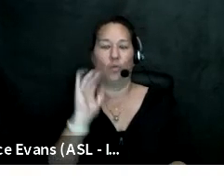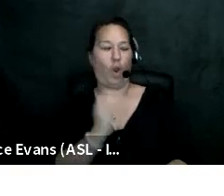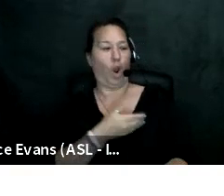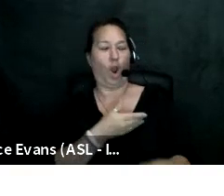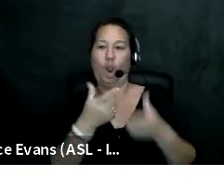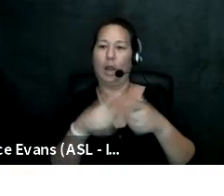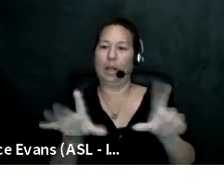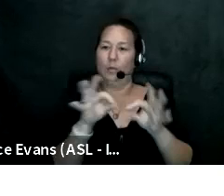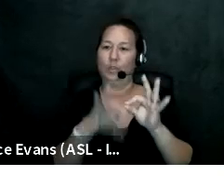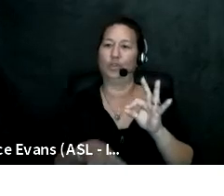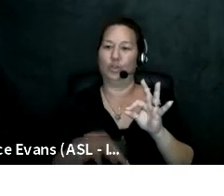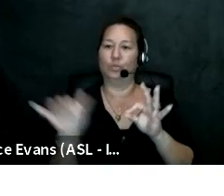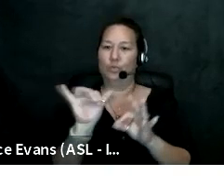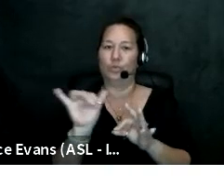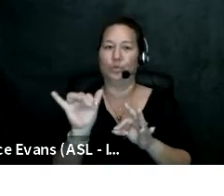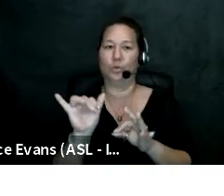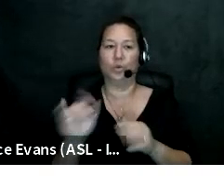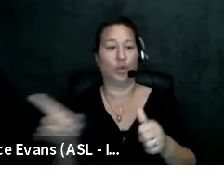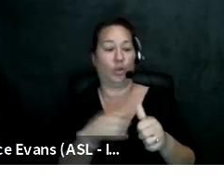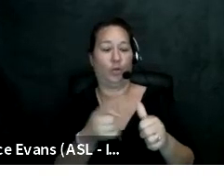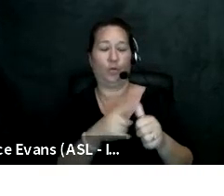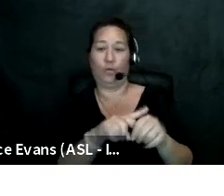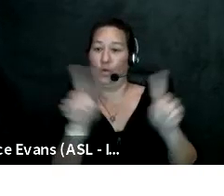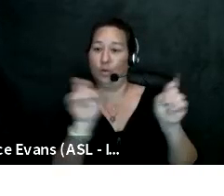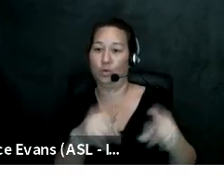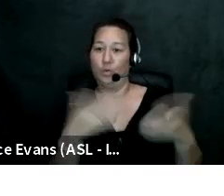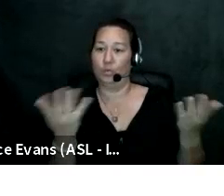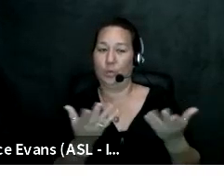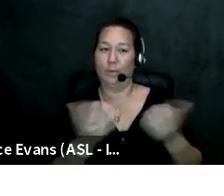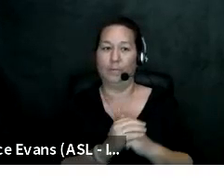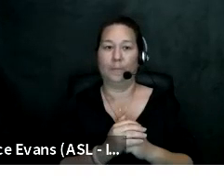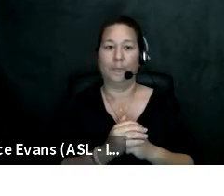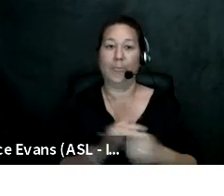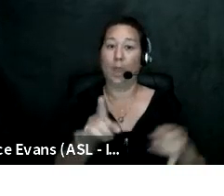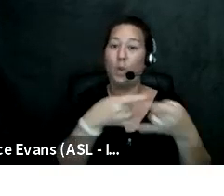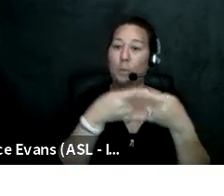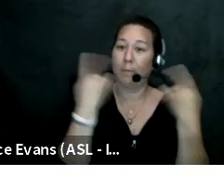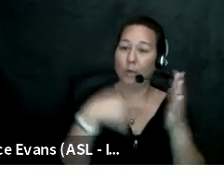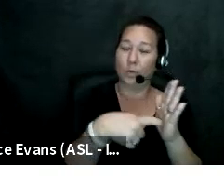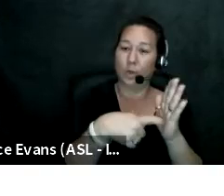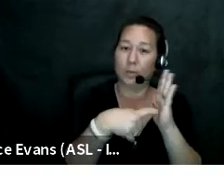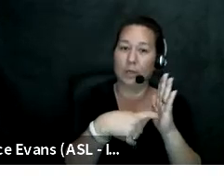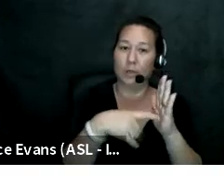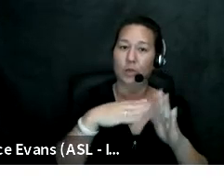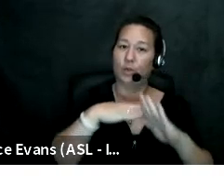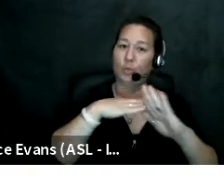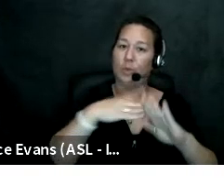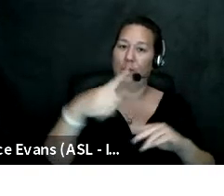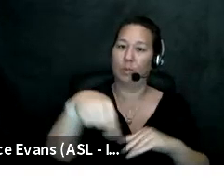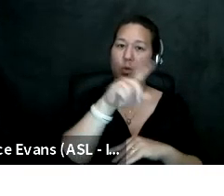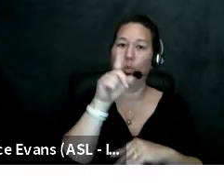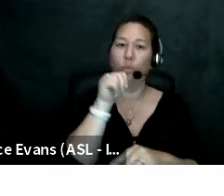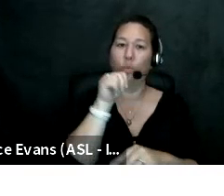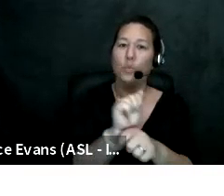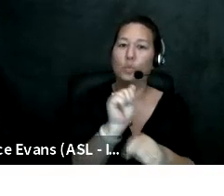interpreters as well. So first question is, are there mask requirements to protect those who